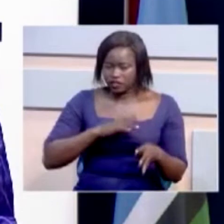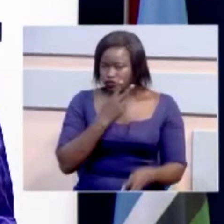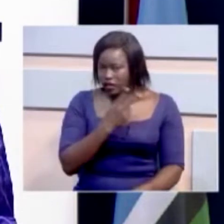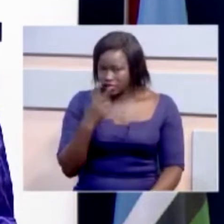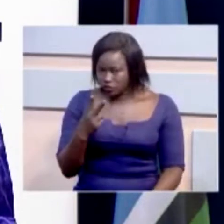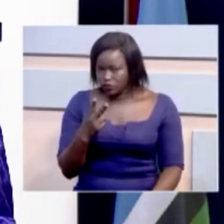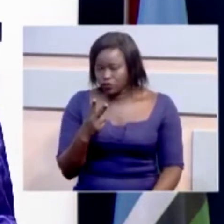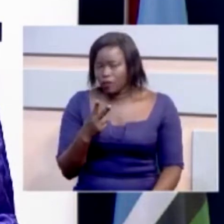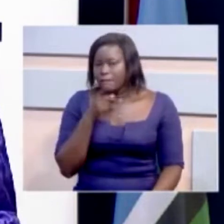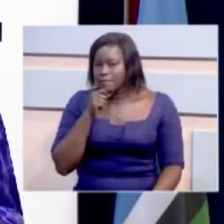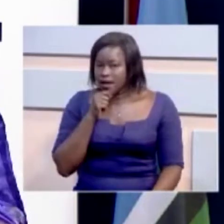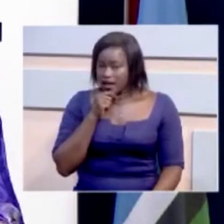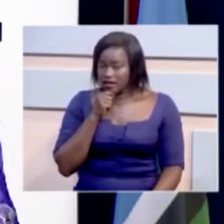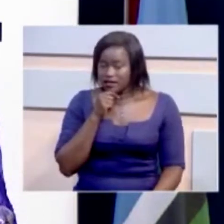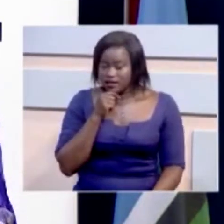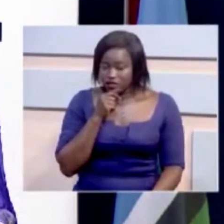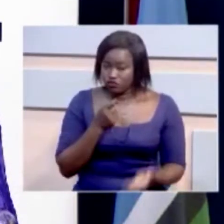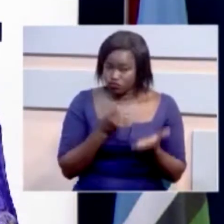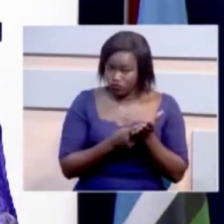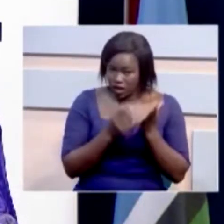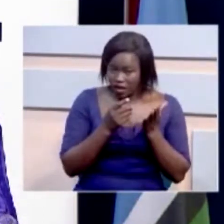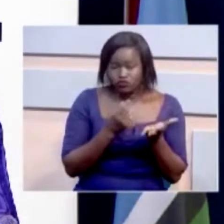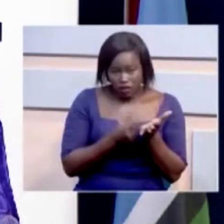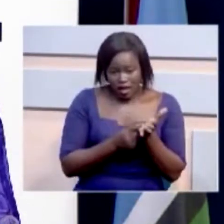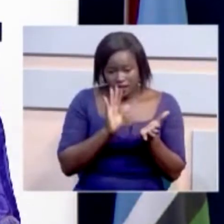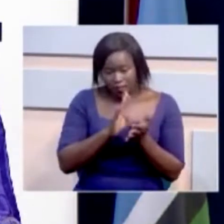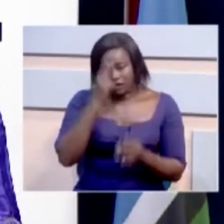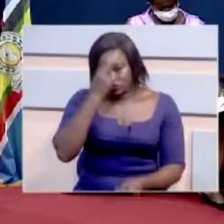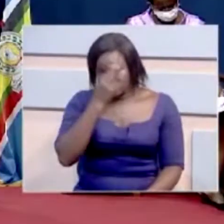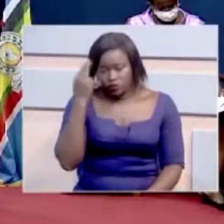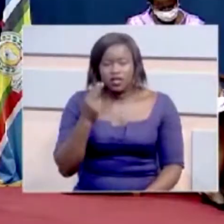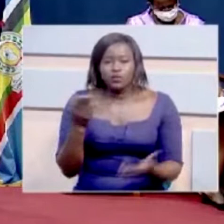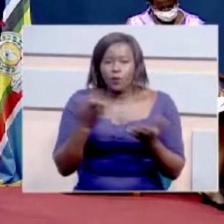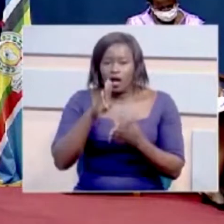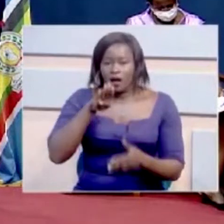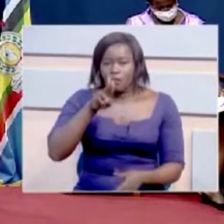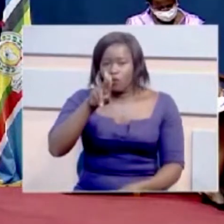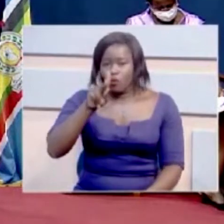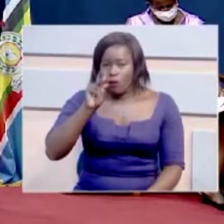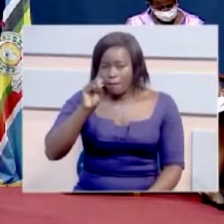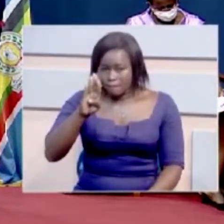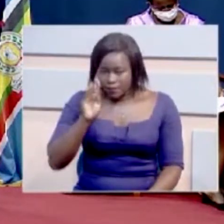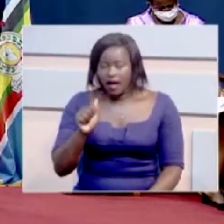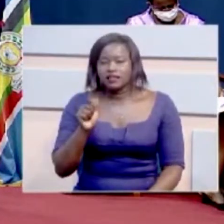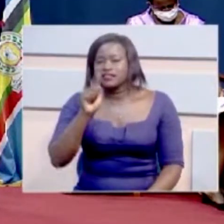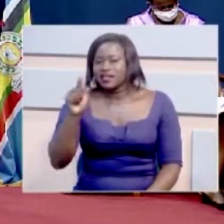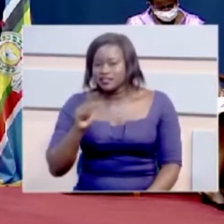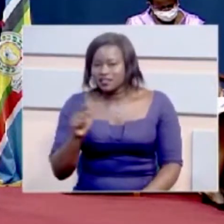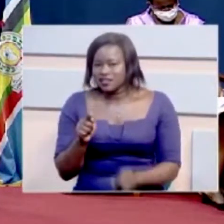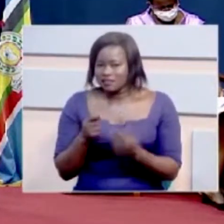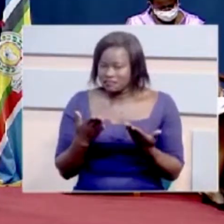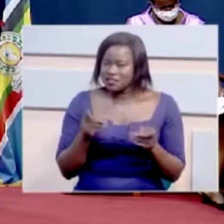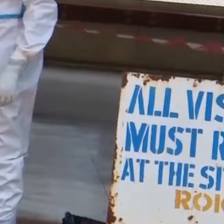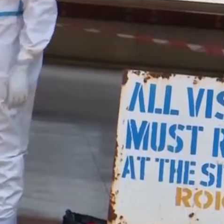22-year-old male, a Ugandan student at Bukoba in Tanzania, identified